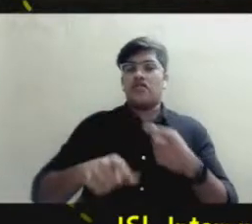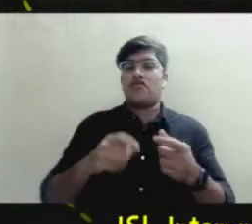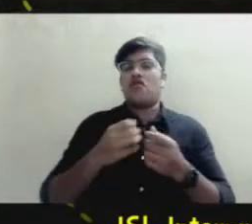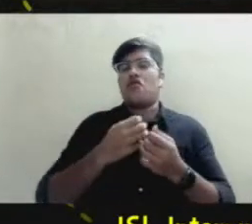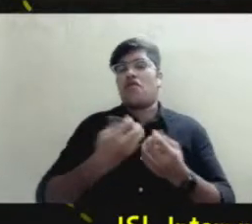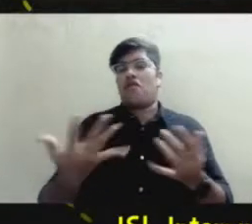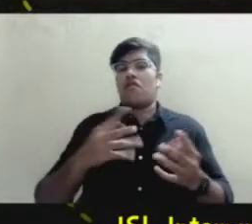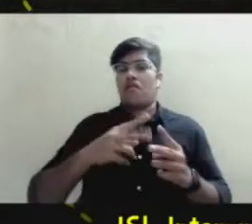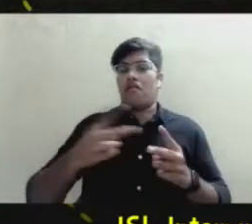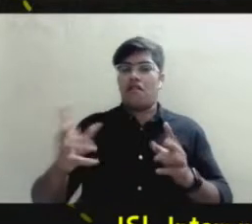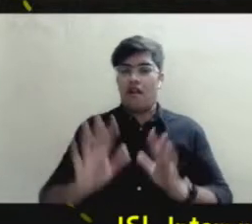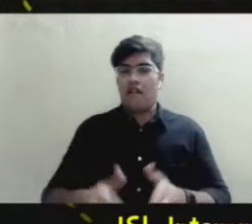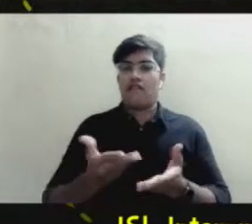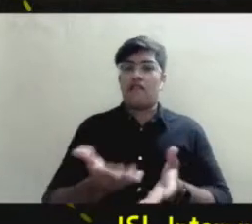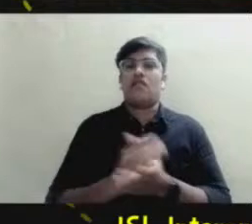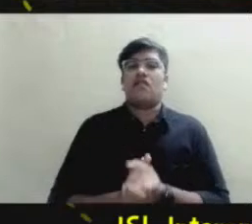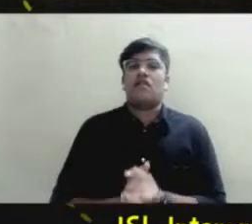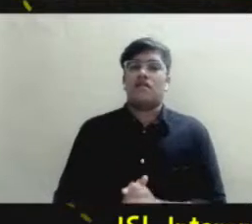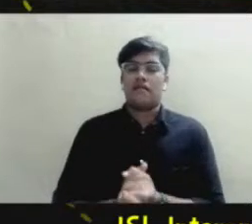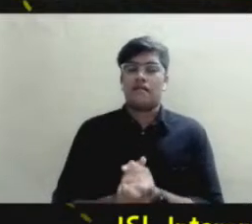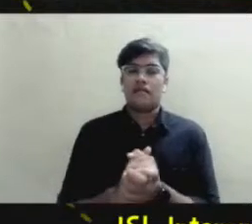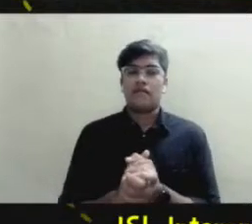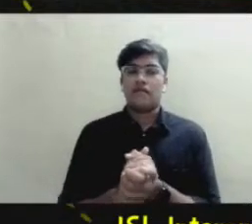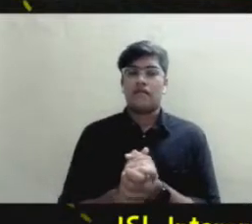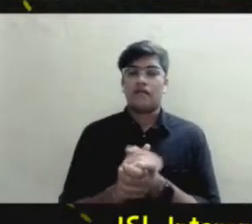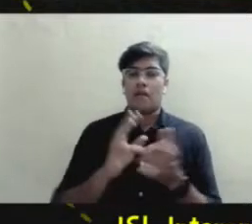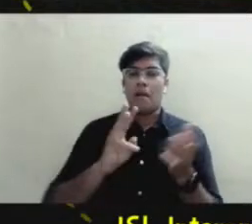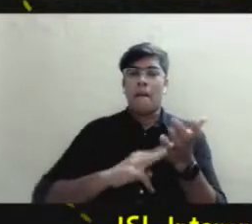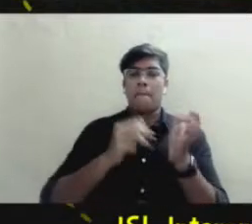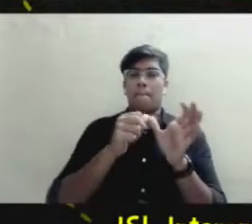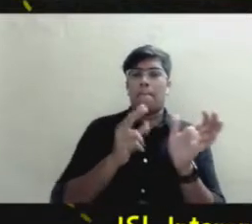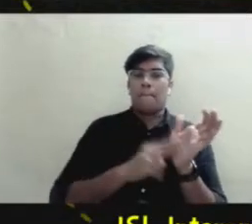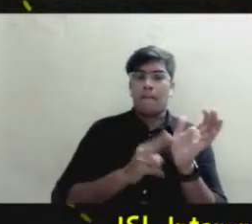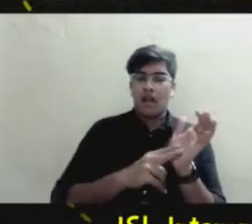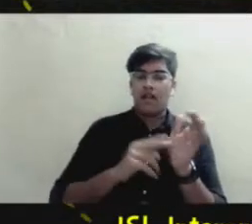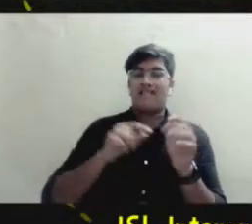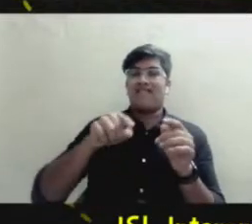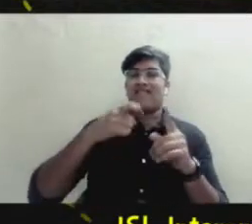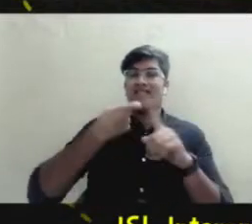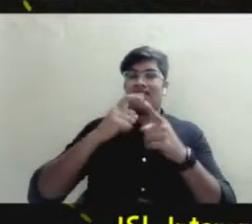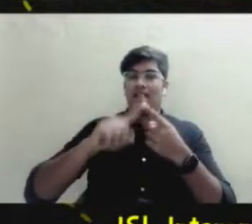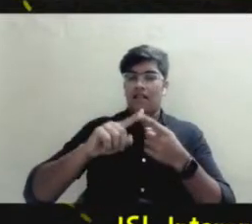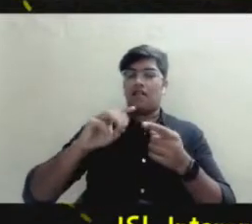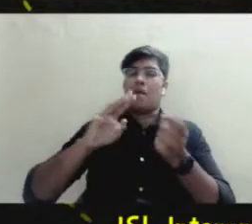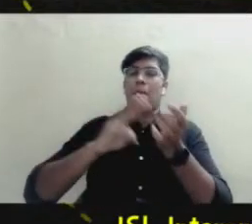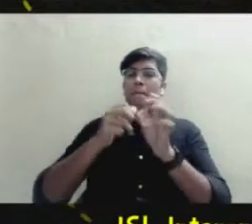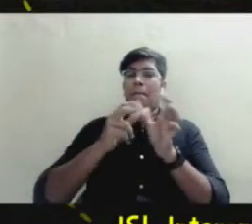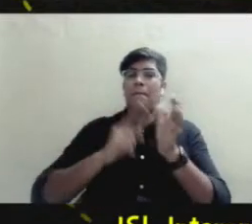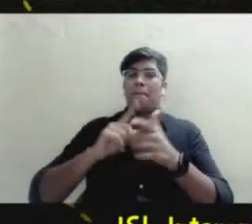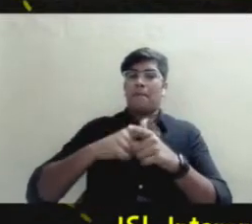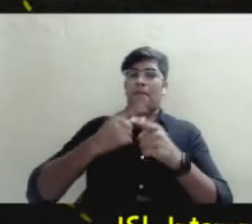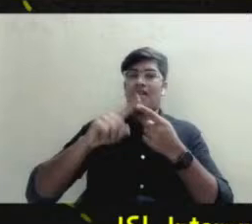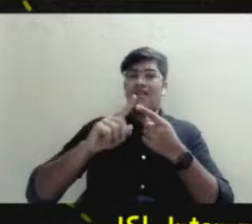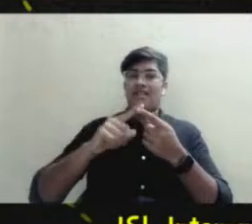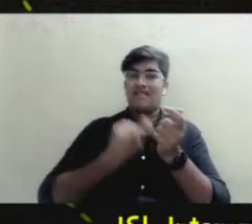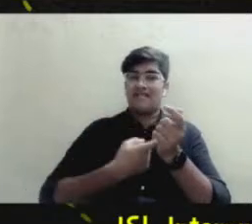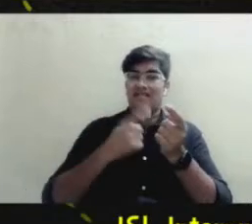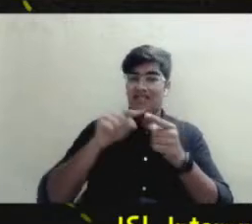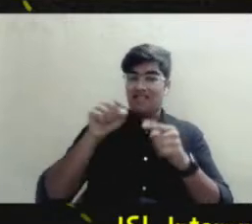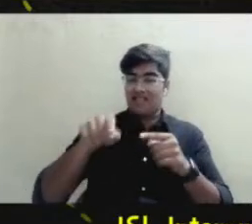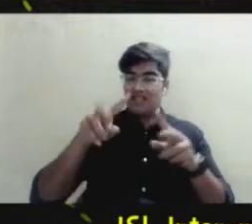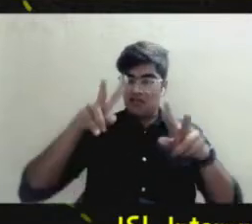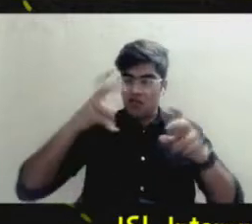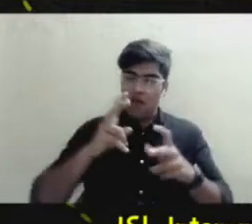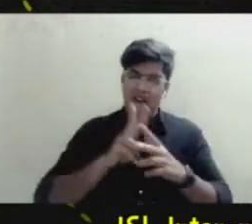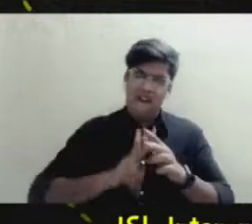truly find that Manke Manjire was a very valuable experience for me. I